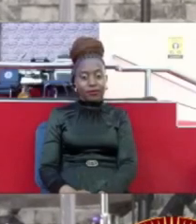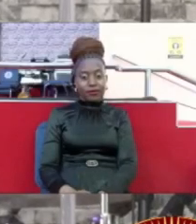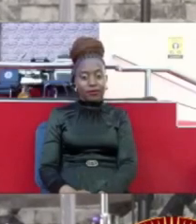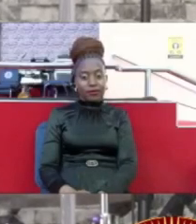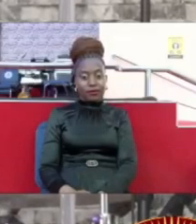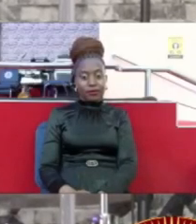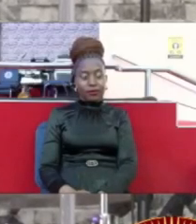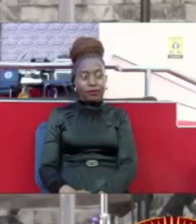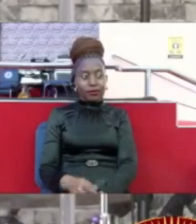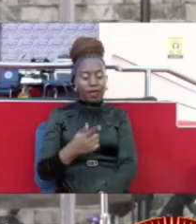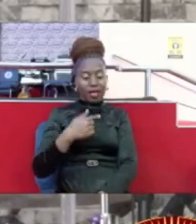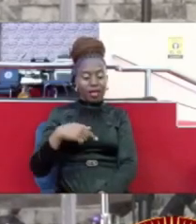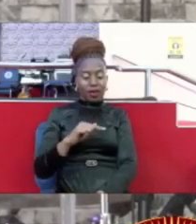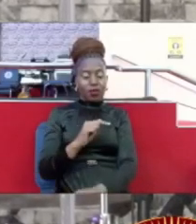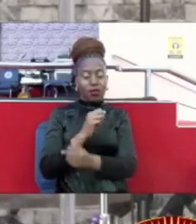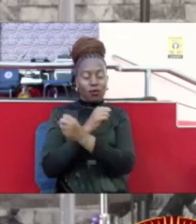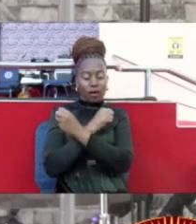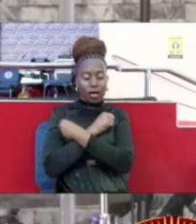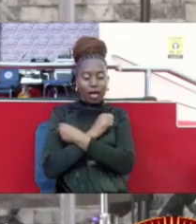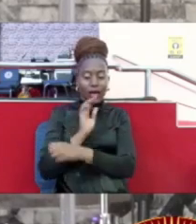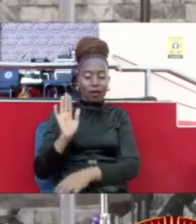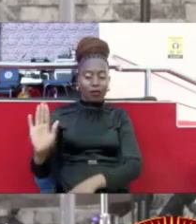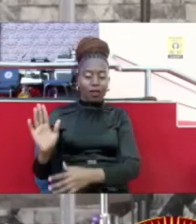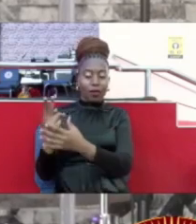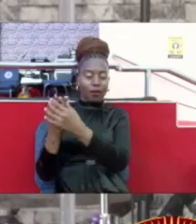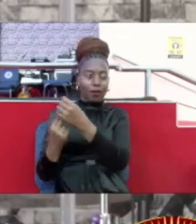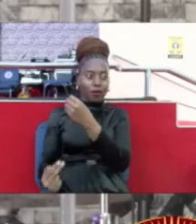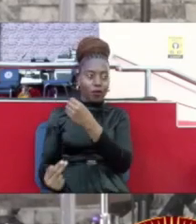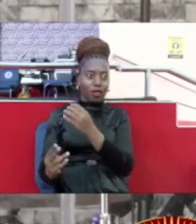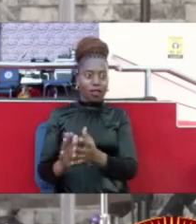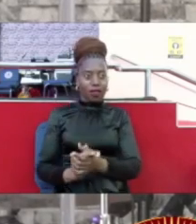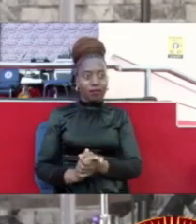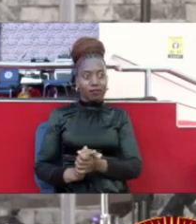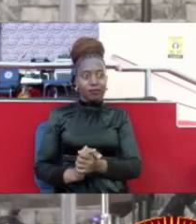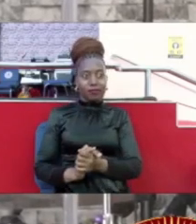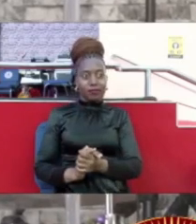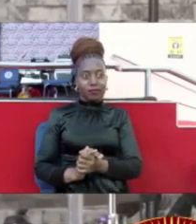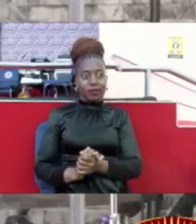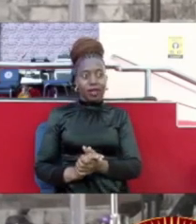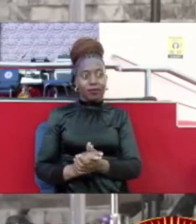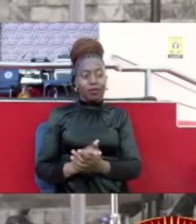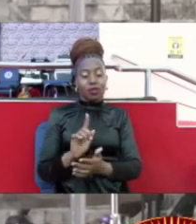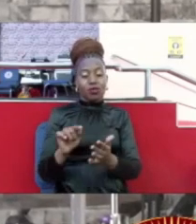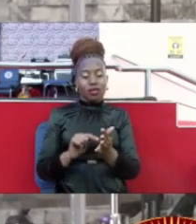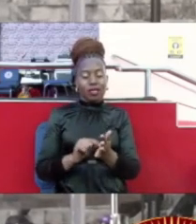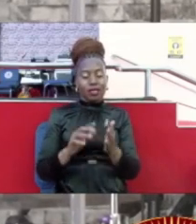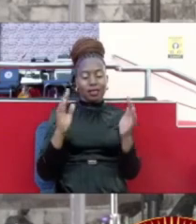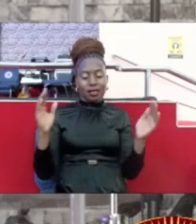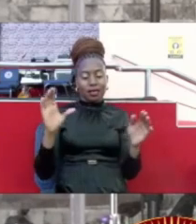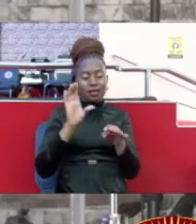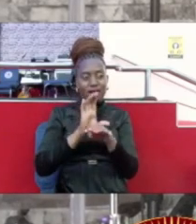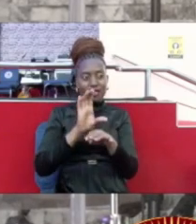And we love them both very much. Na tunawapenda wote wawili sana. You're in a great church. Uko katika kanisa ambalo ni nzuri